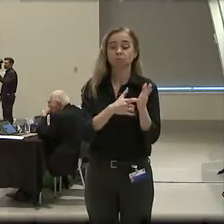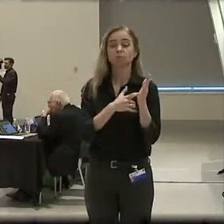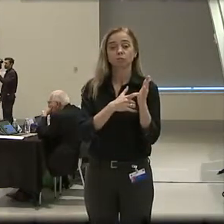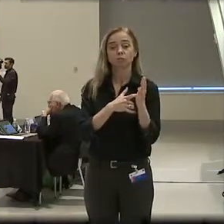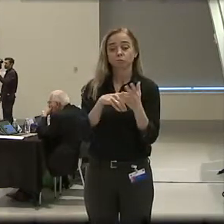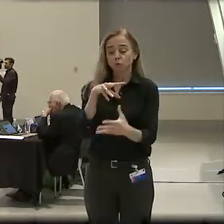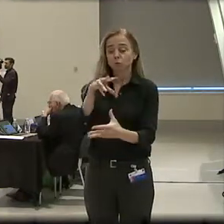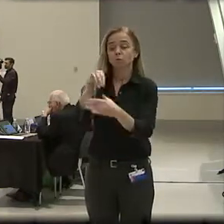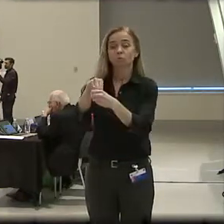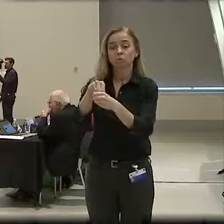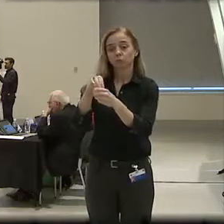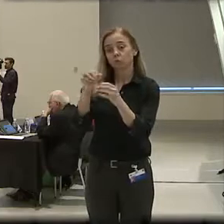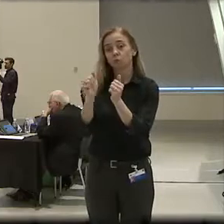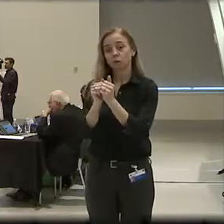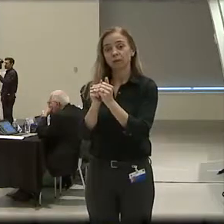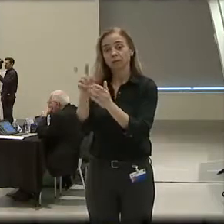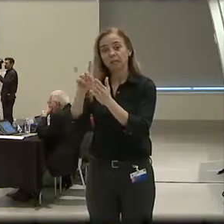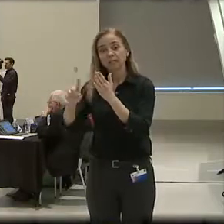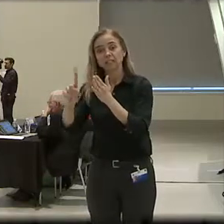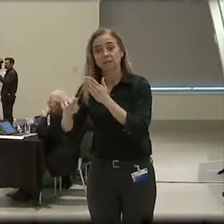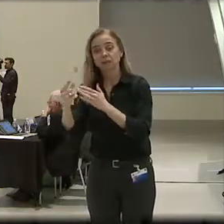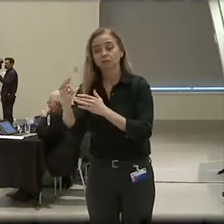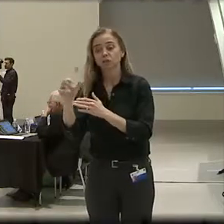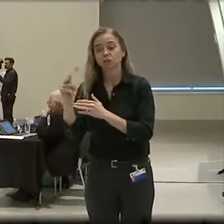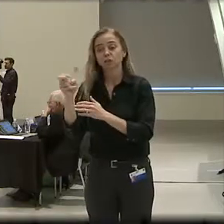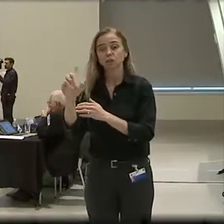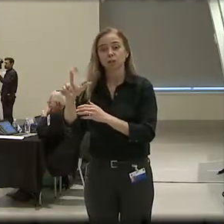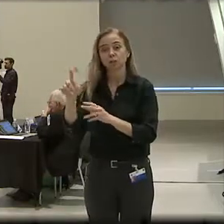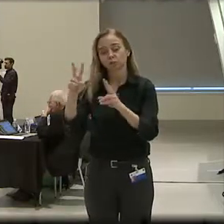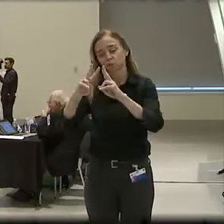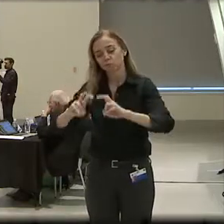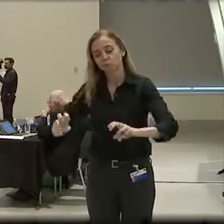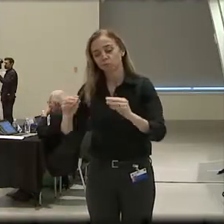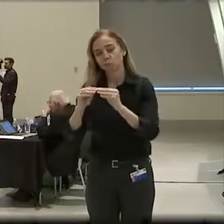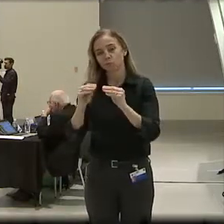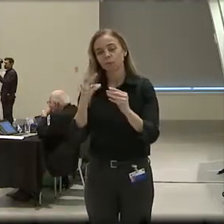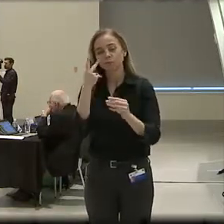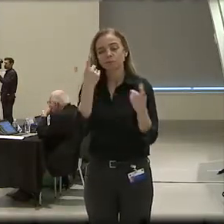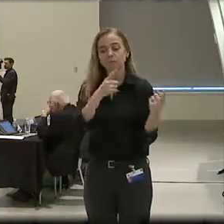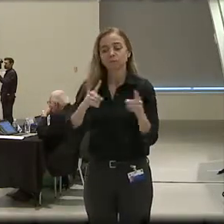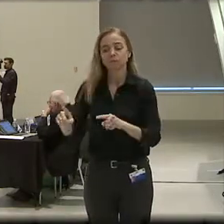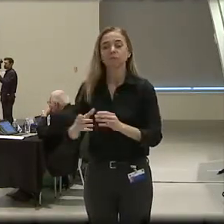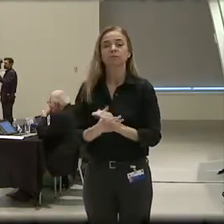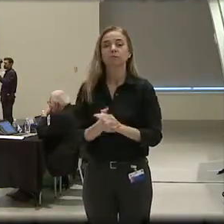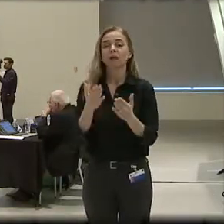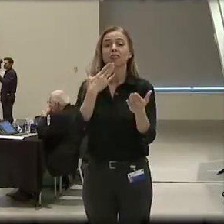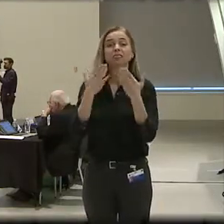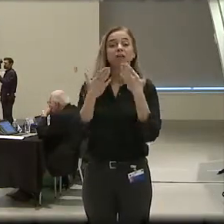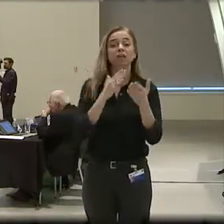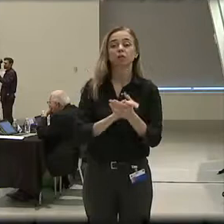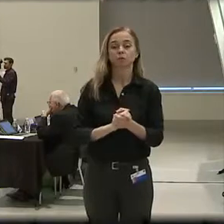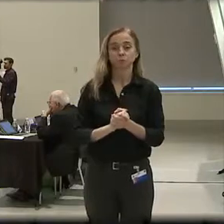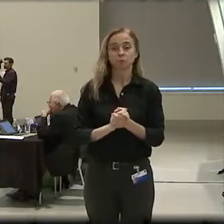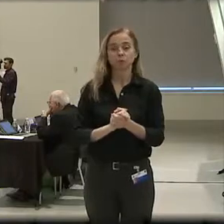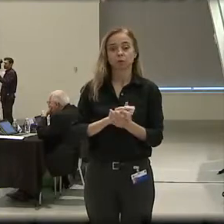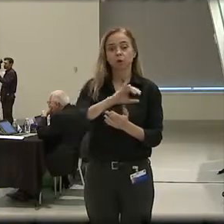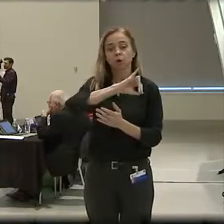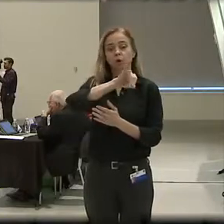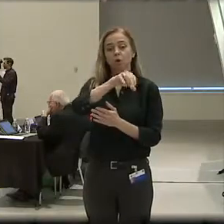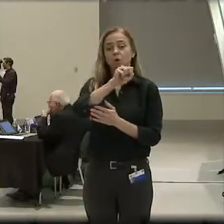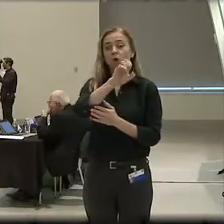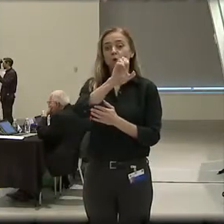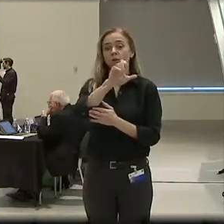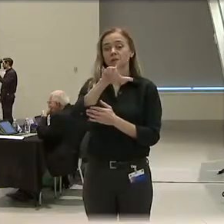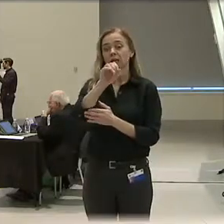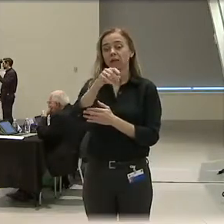to work through the Inspector General to look at those issues. Thank you all. Jose Lopez, followed